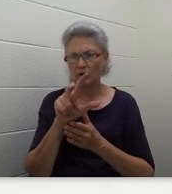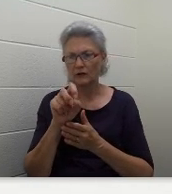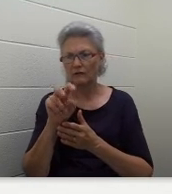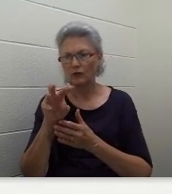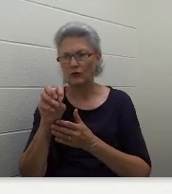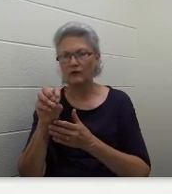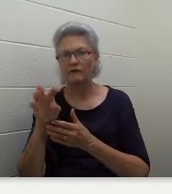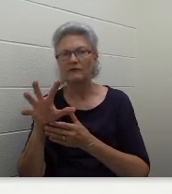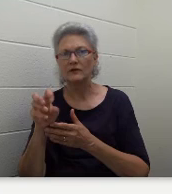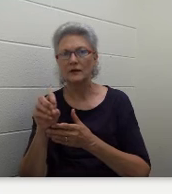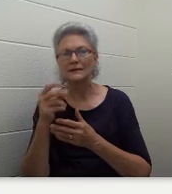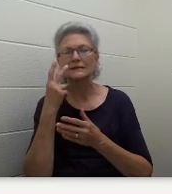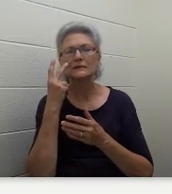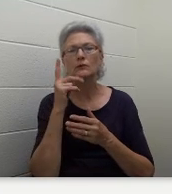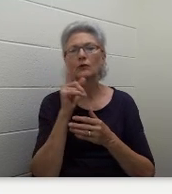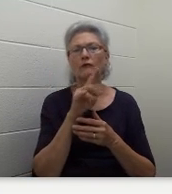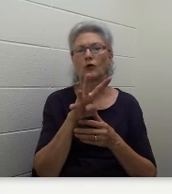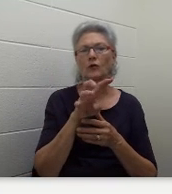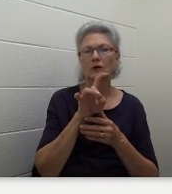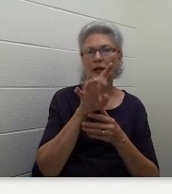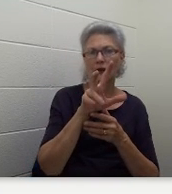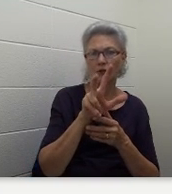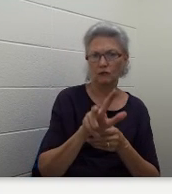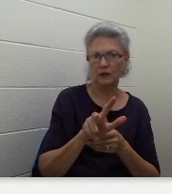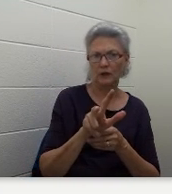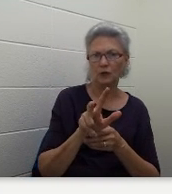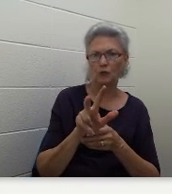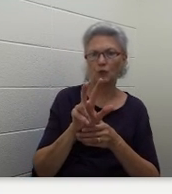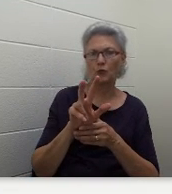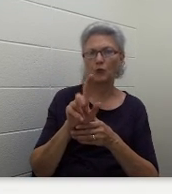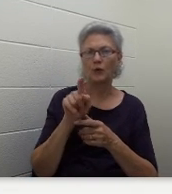where 483 would go. So we would have